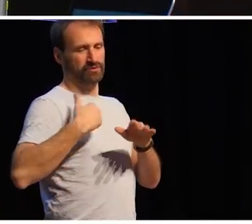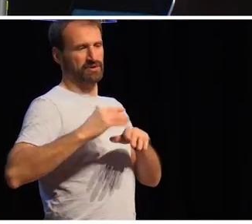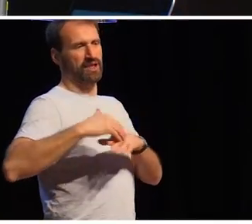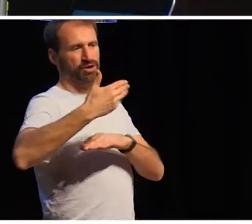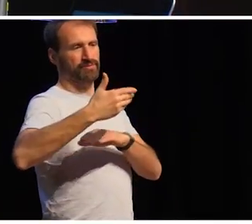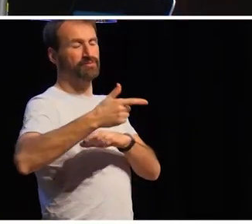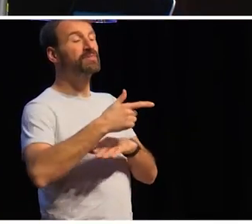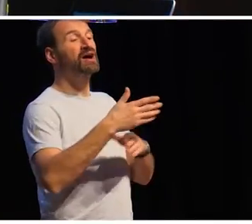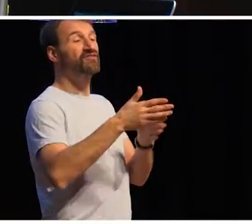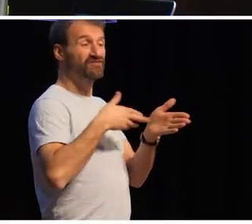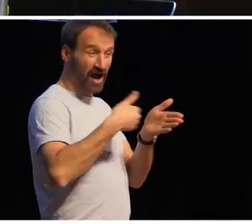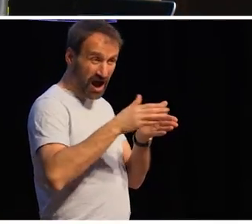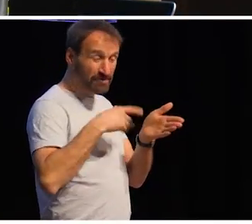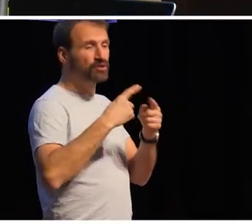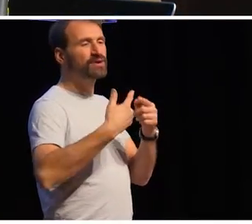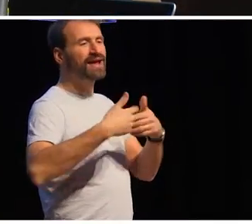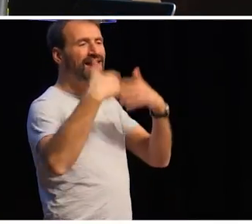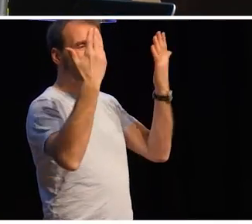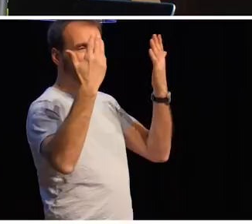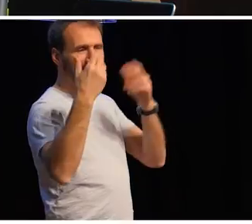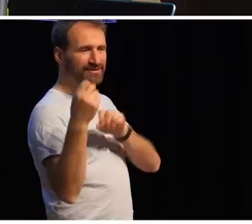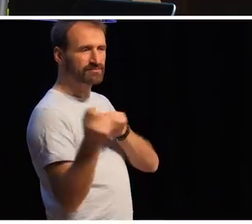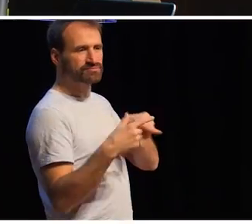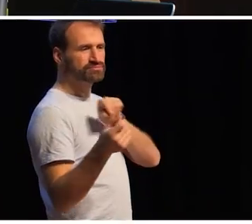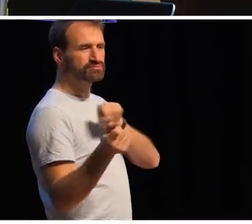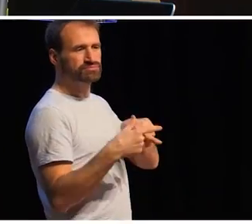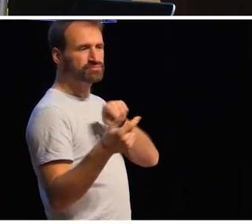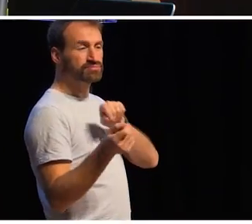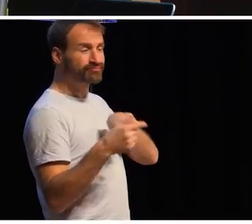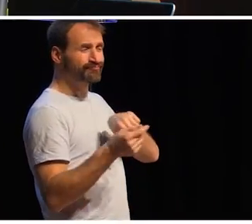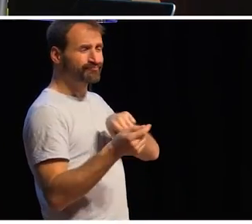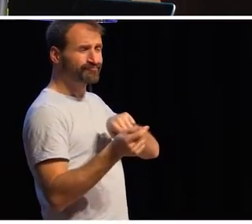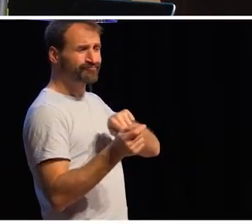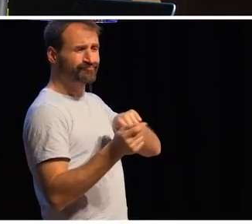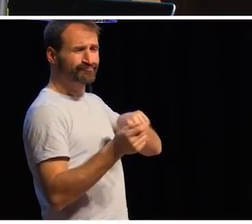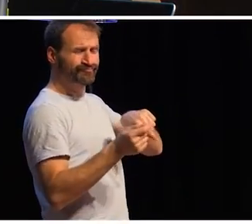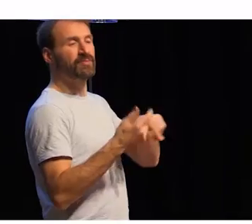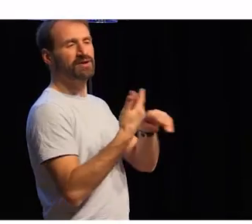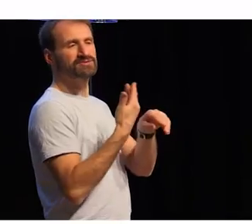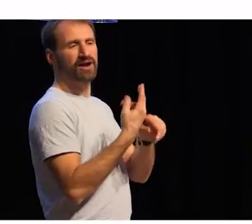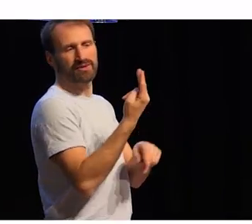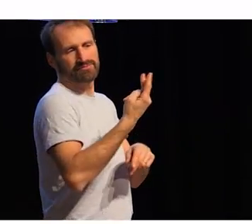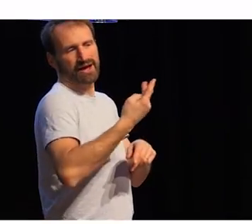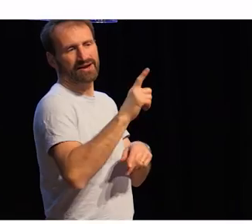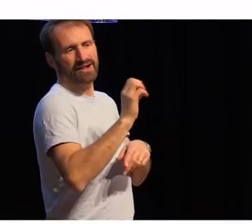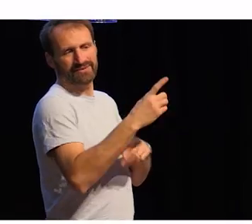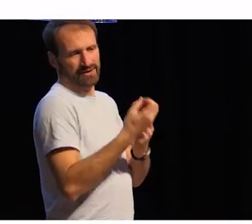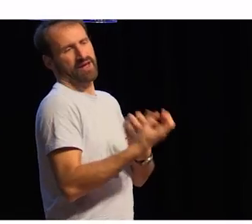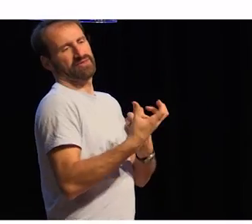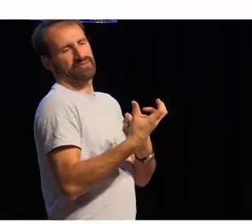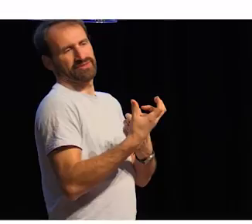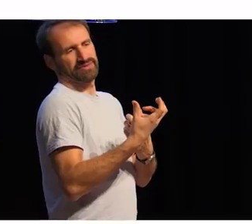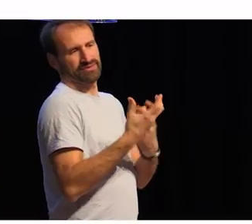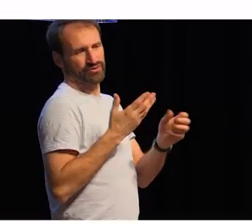brightness. And that's why you have this breathing pattern. So I have a Node.js server that's running right here. So notice here, let me show